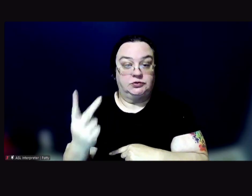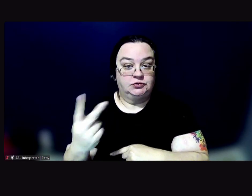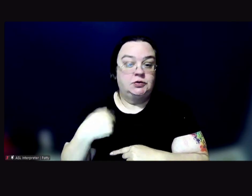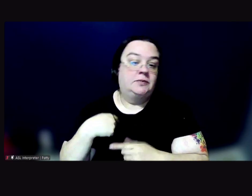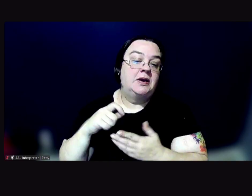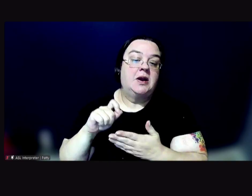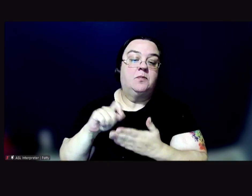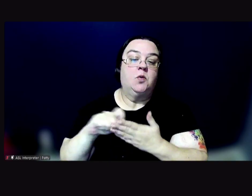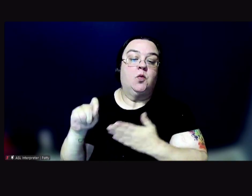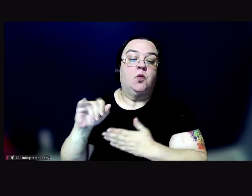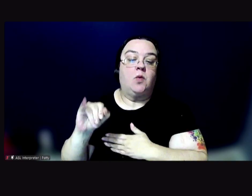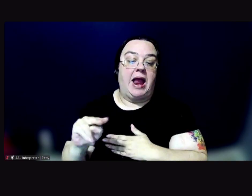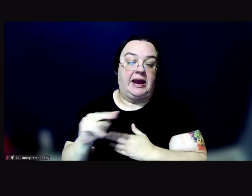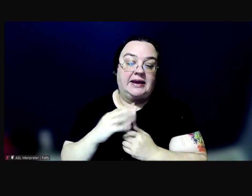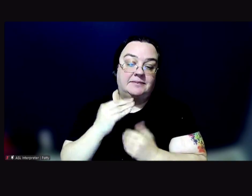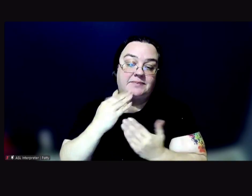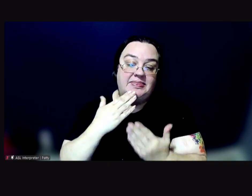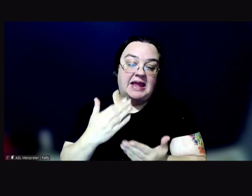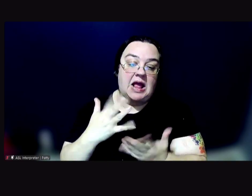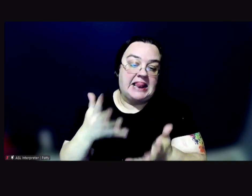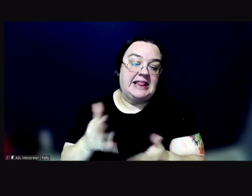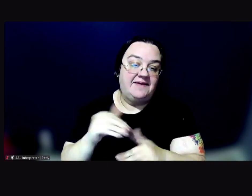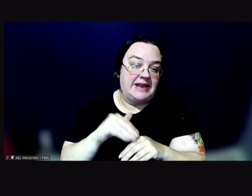Thank you. Thank you.